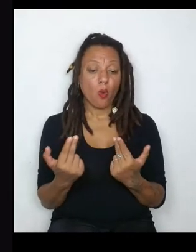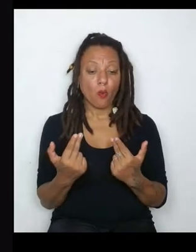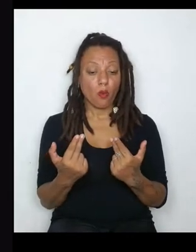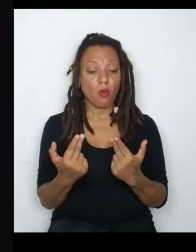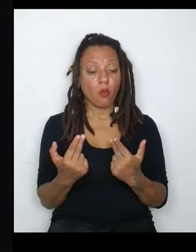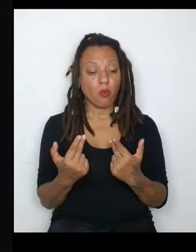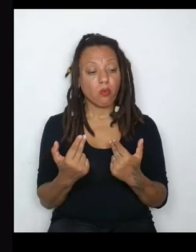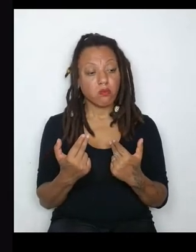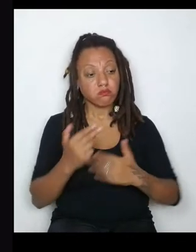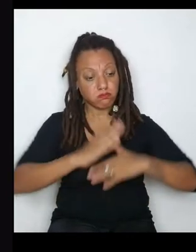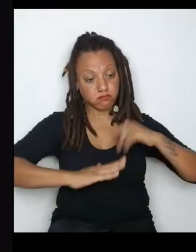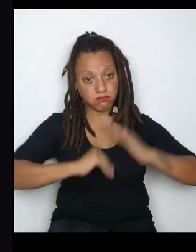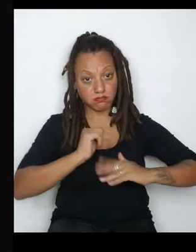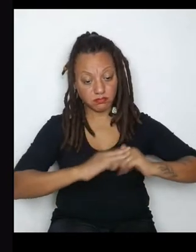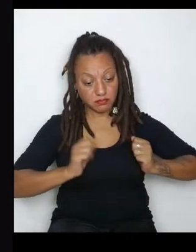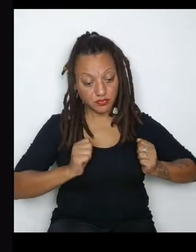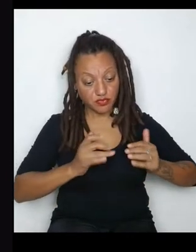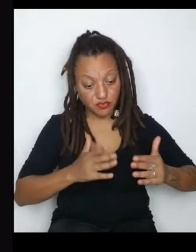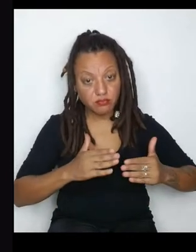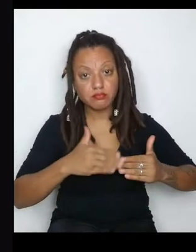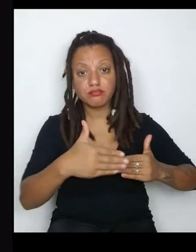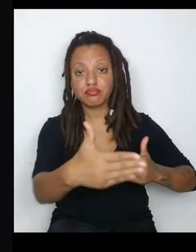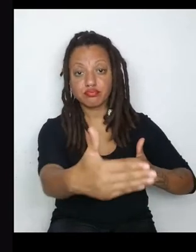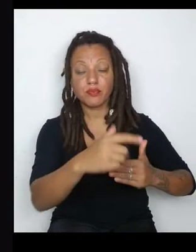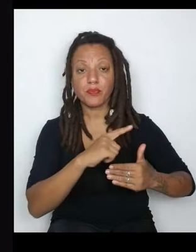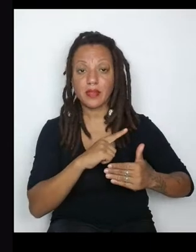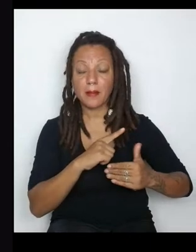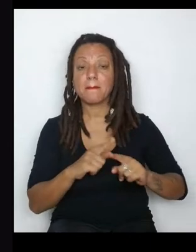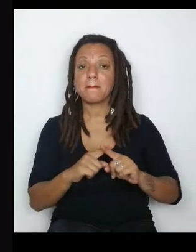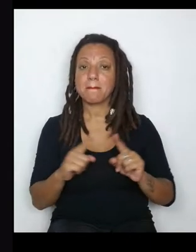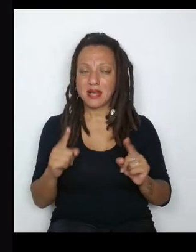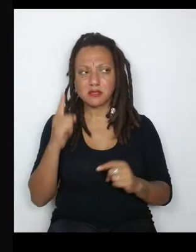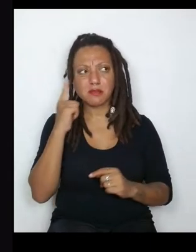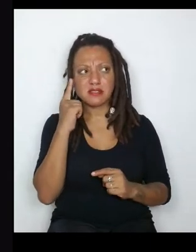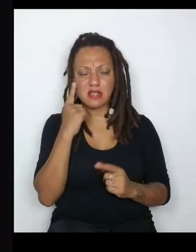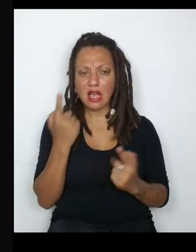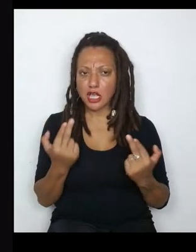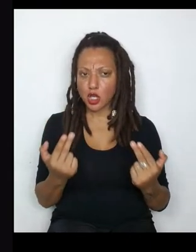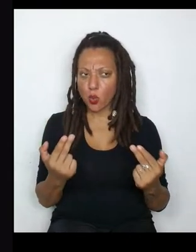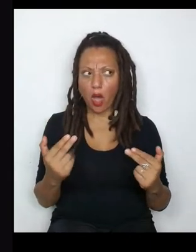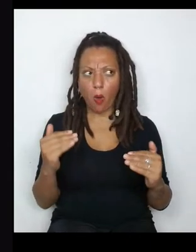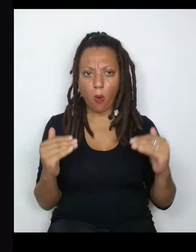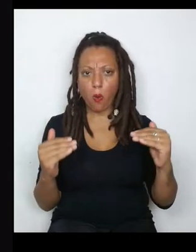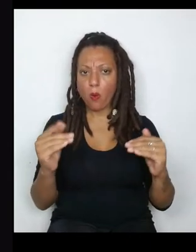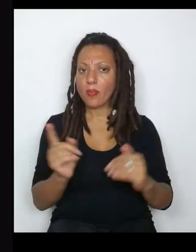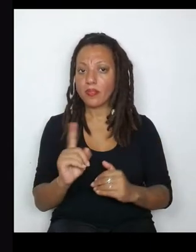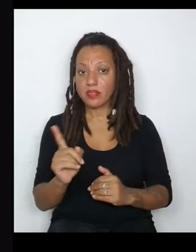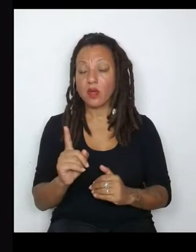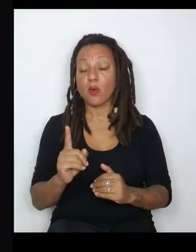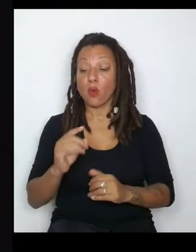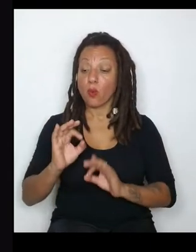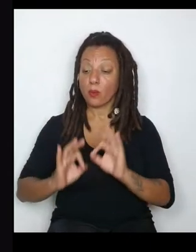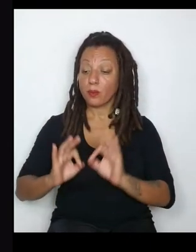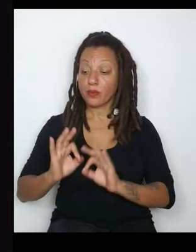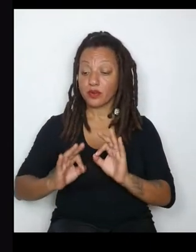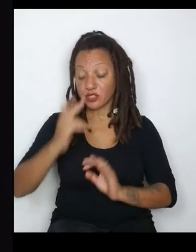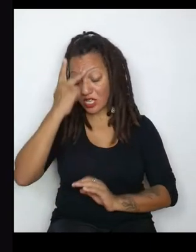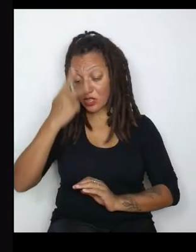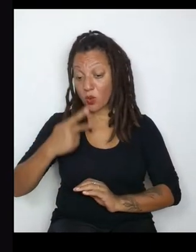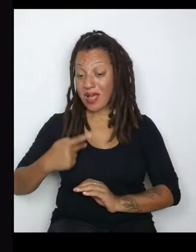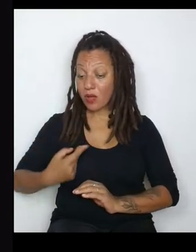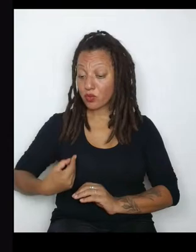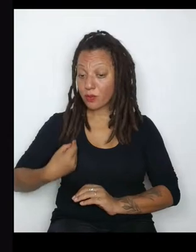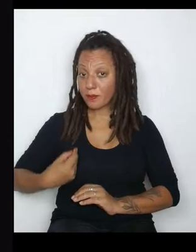equal justice that the autobiographical project may itself produce and determine the life and that